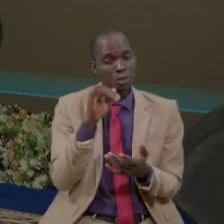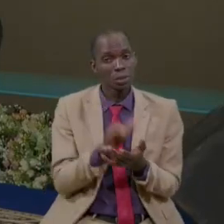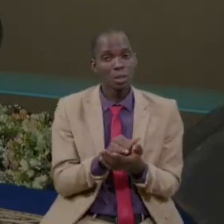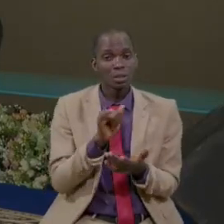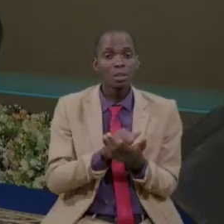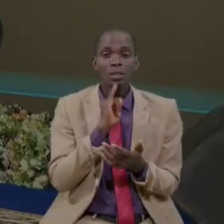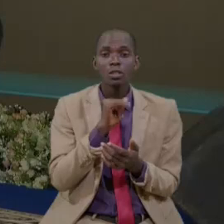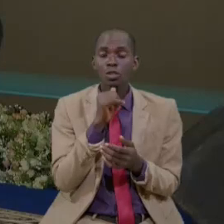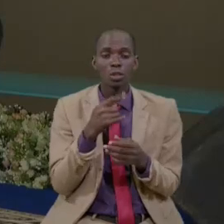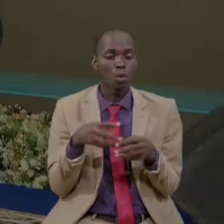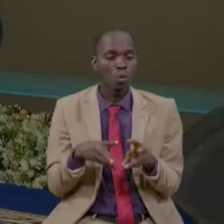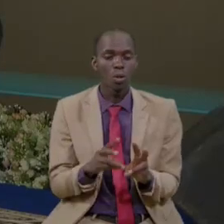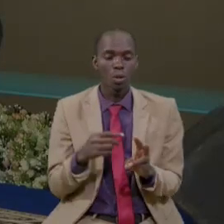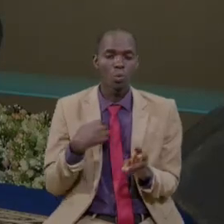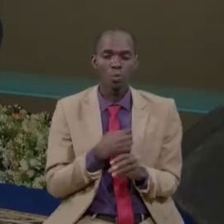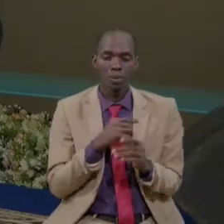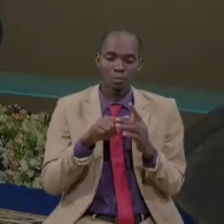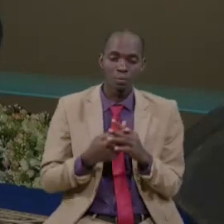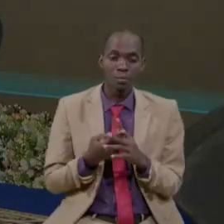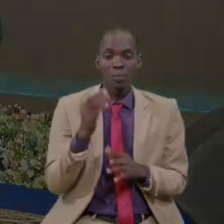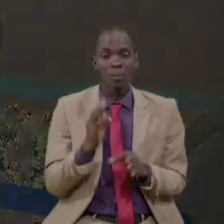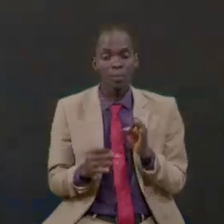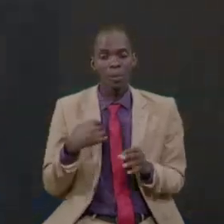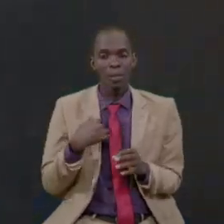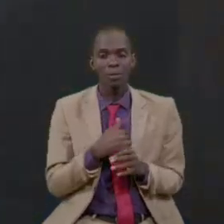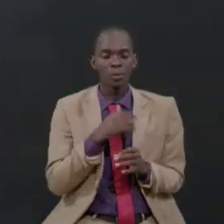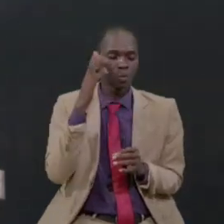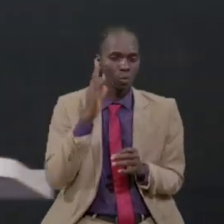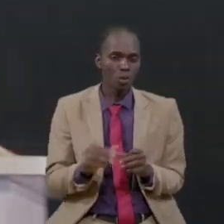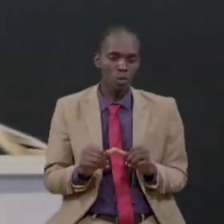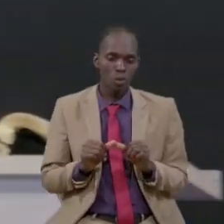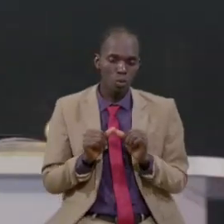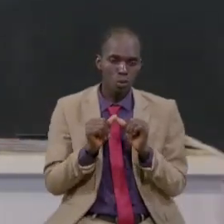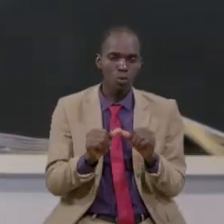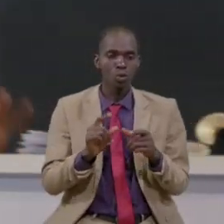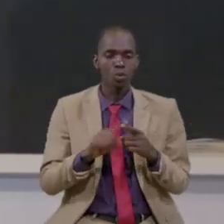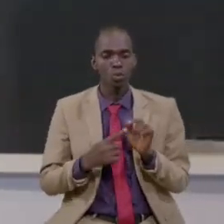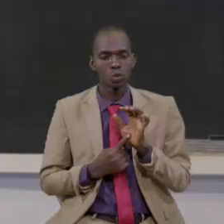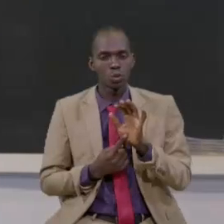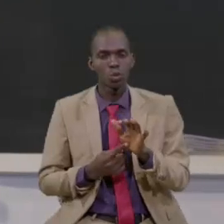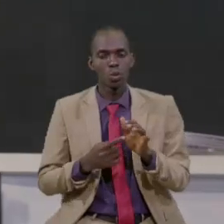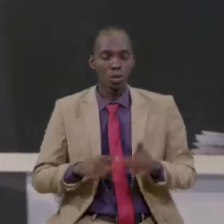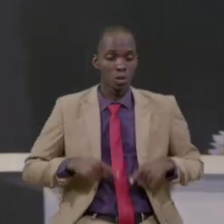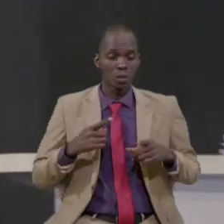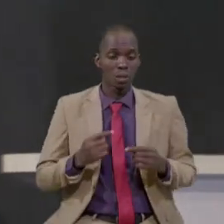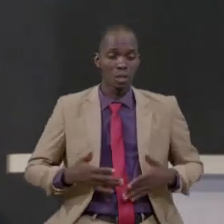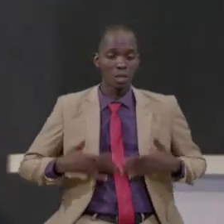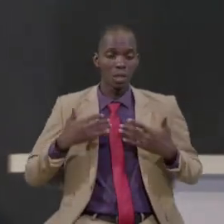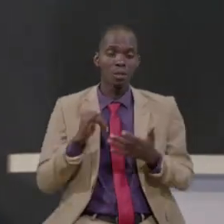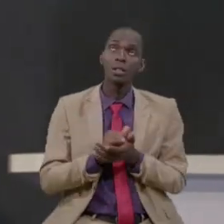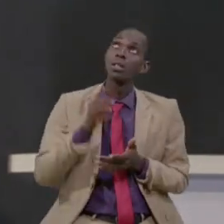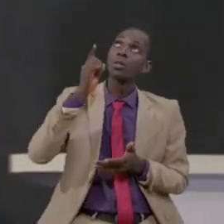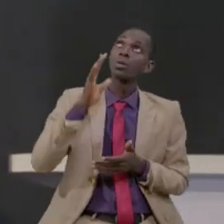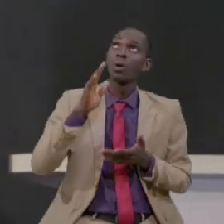into this. Don't wait for that. That is not the way we started. And if we're going to